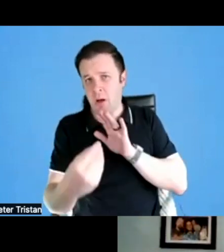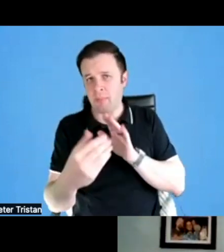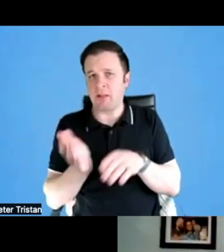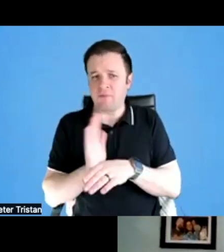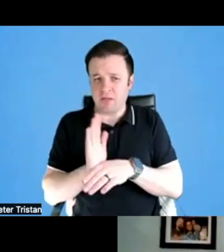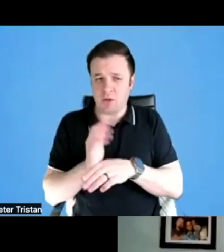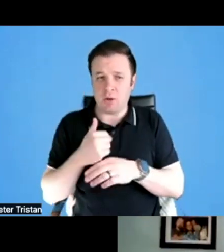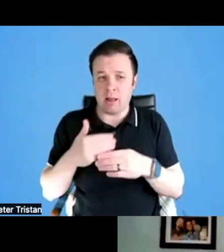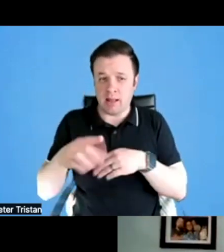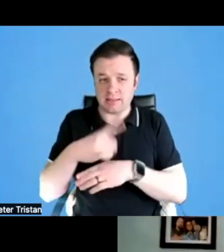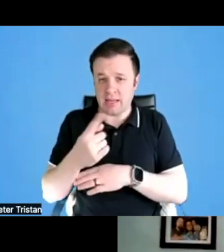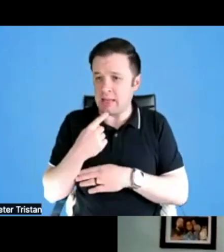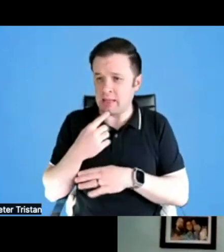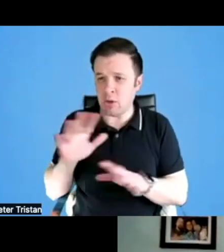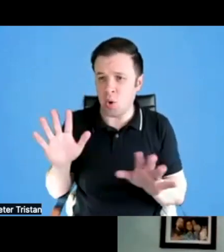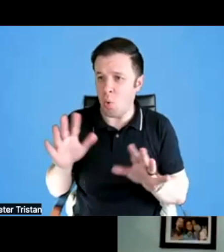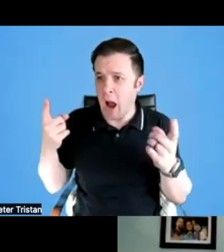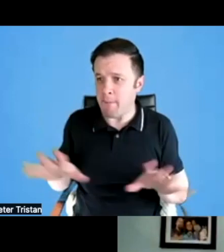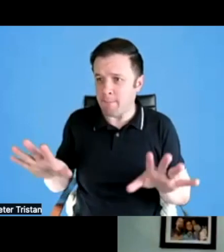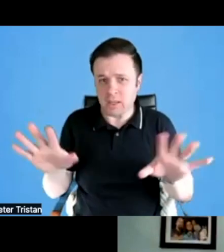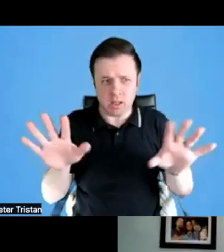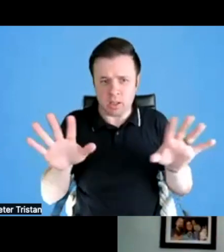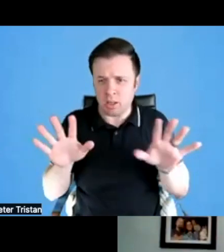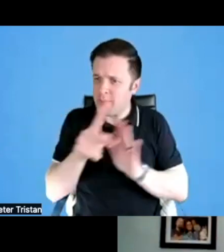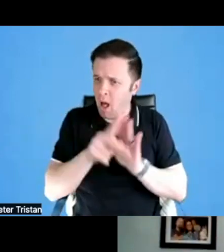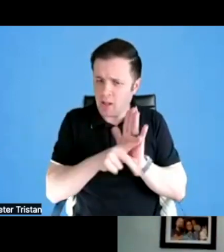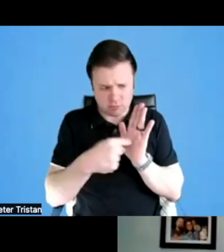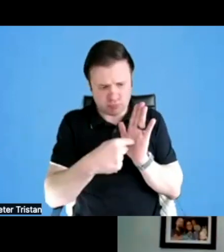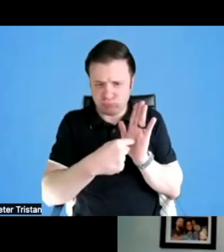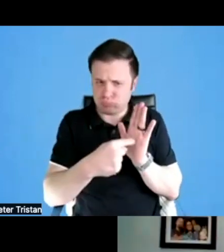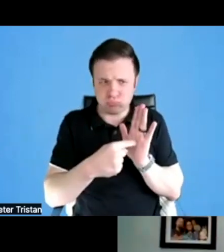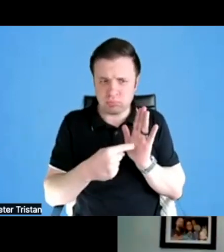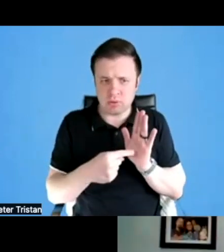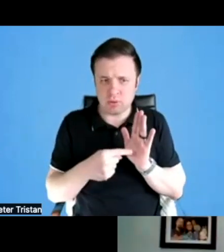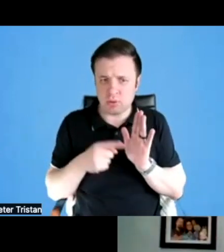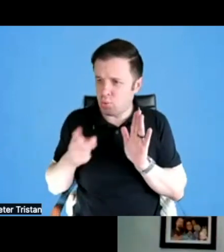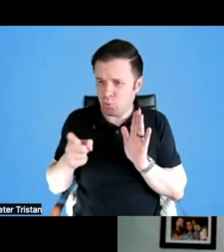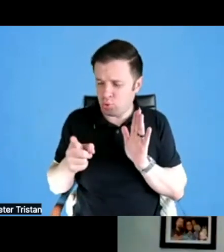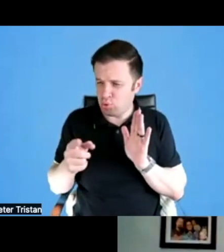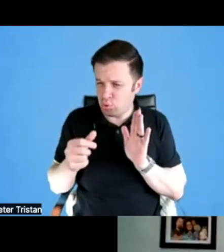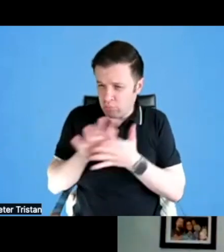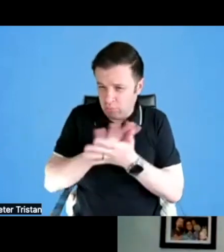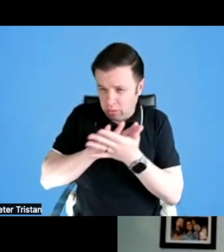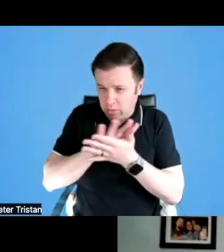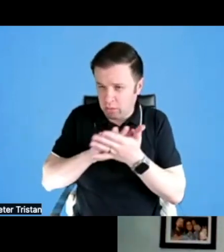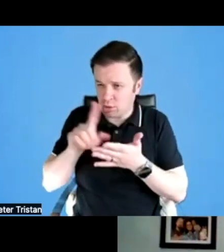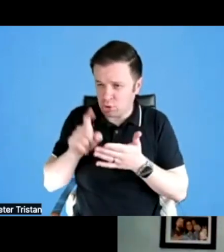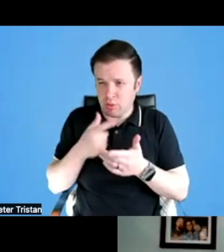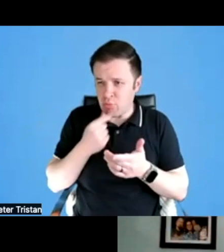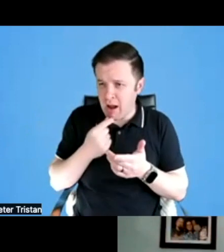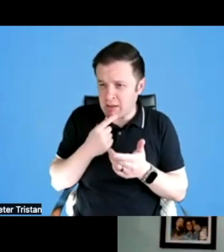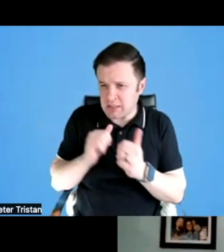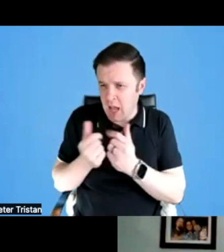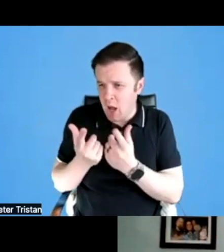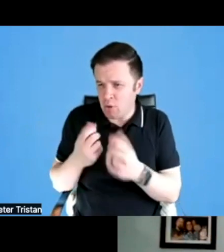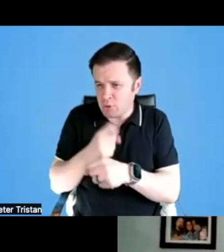I come in the next day and I'm like, what happened? Here's our policy. Were you unclear? Should we role play? I did all sorts of